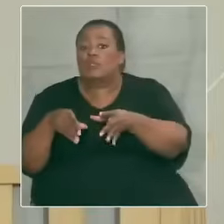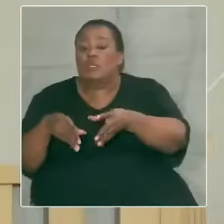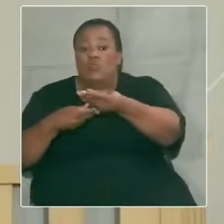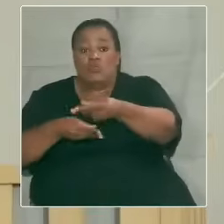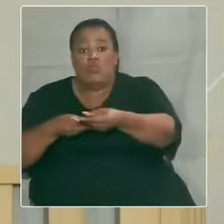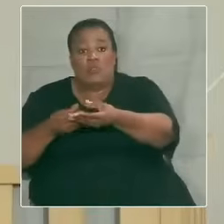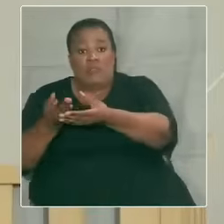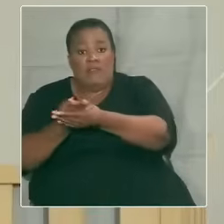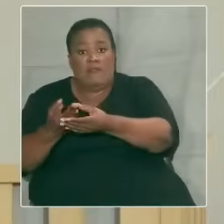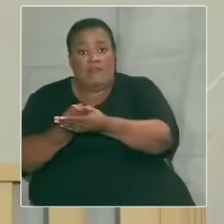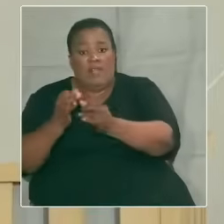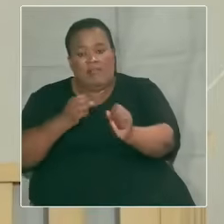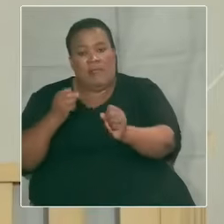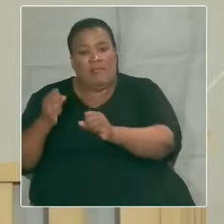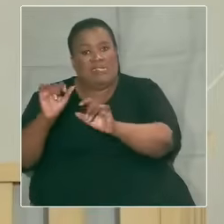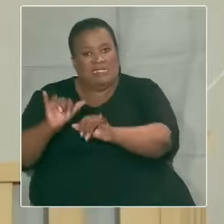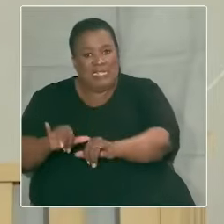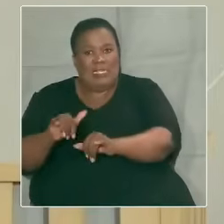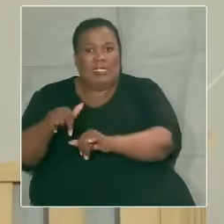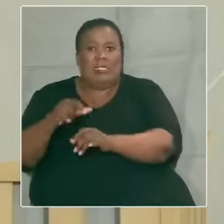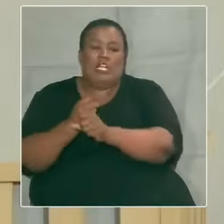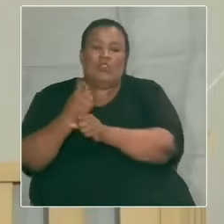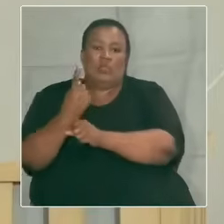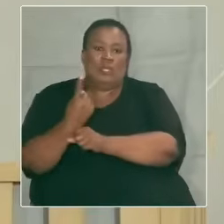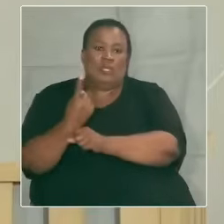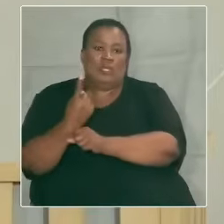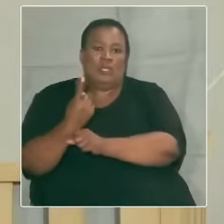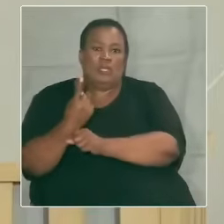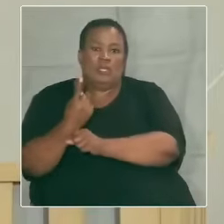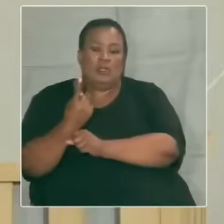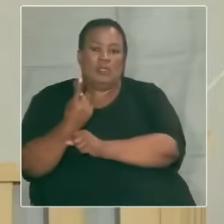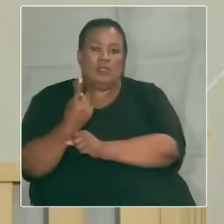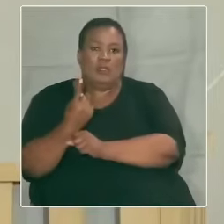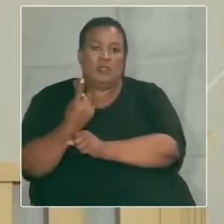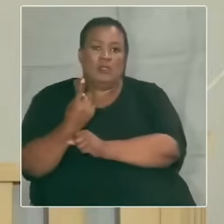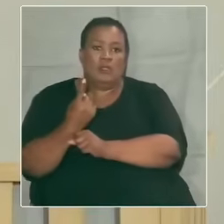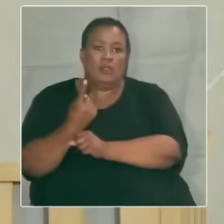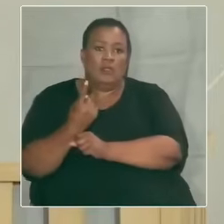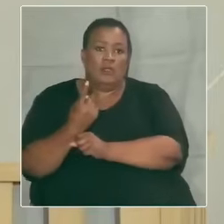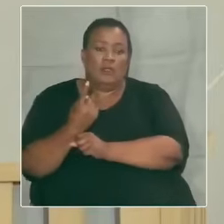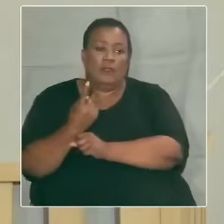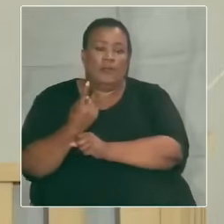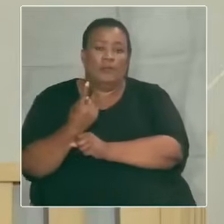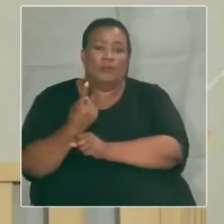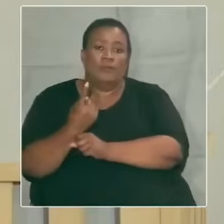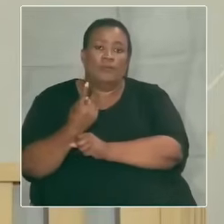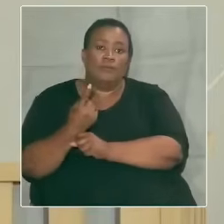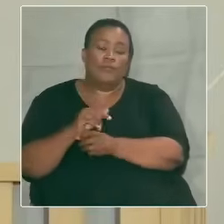remain in Gauteng under, of course, this team.